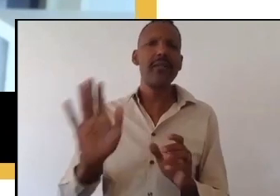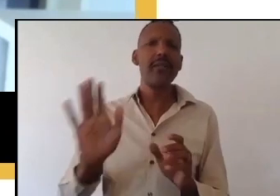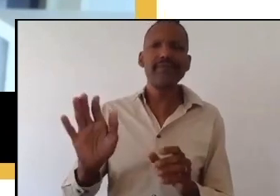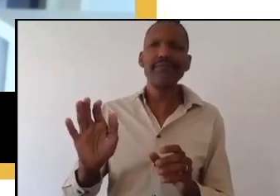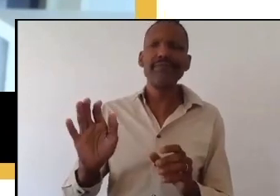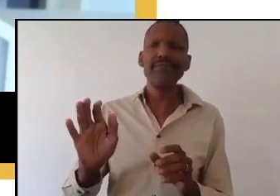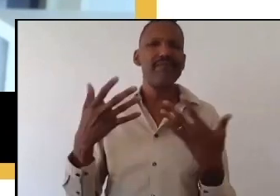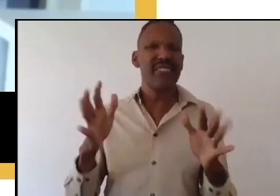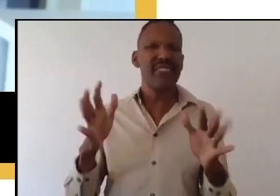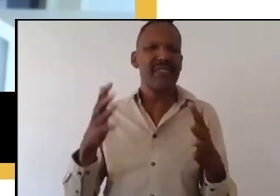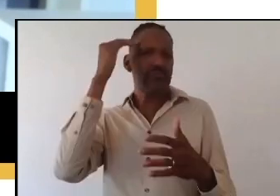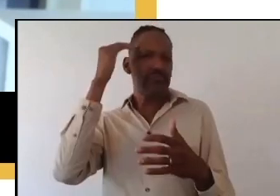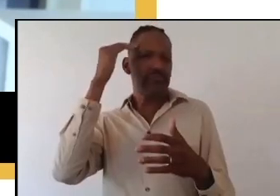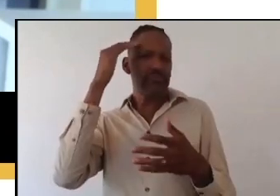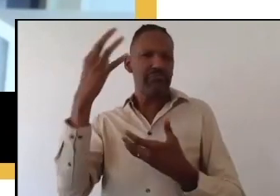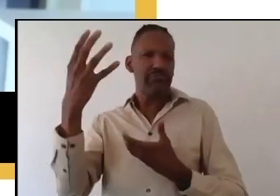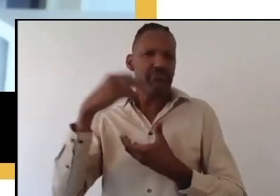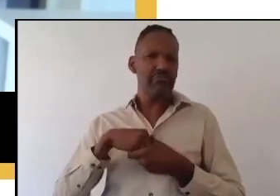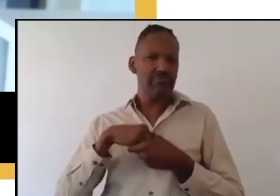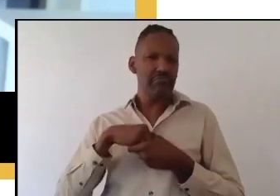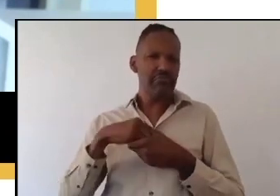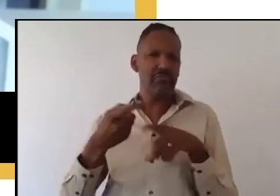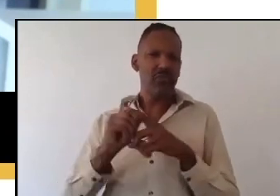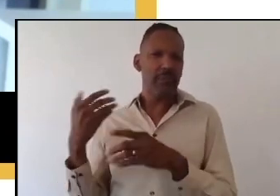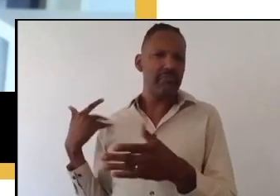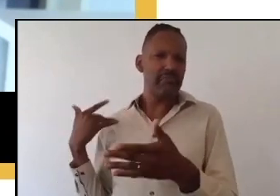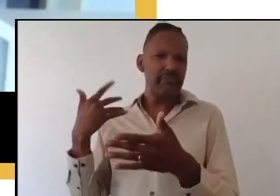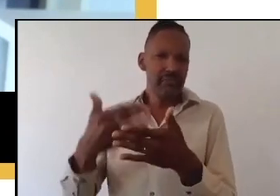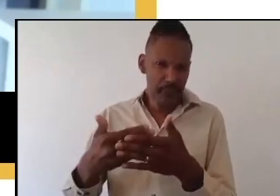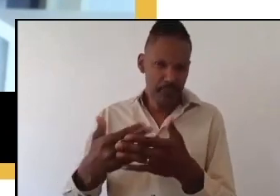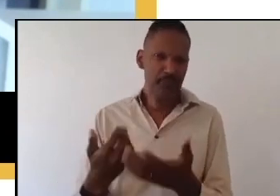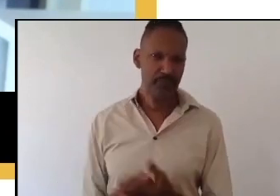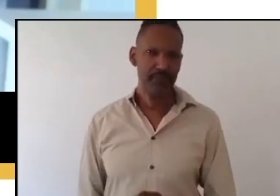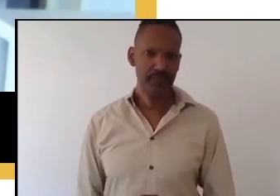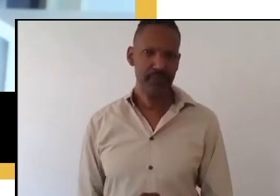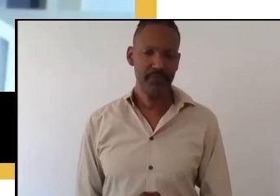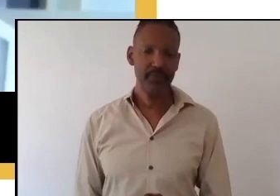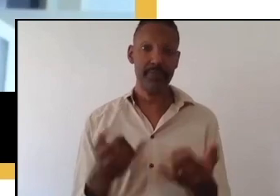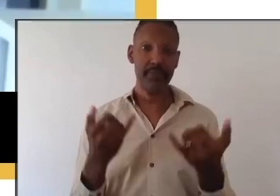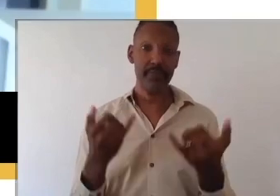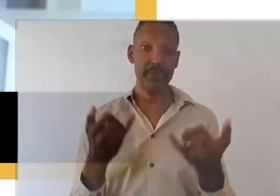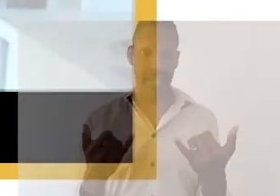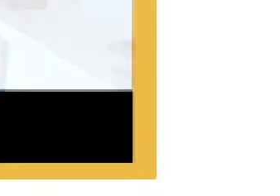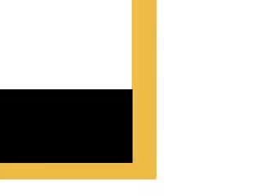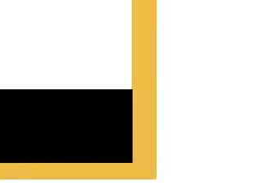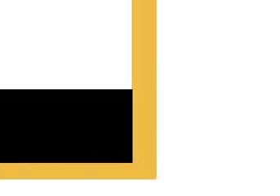that they may have witnessed. And now I'll ask for some questions. Thank you.